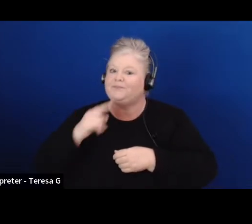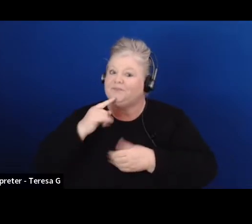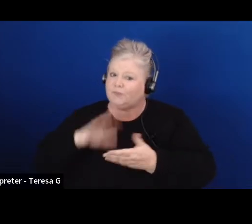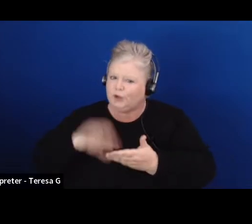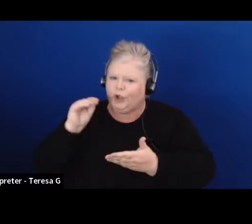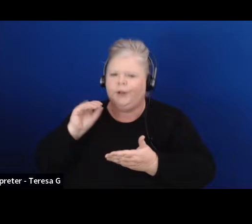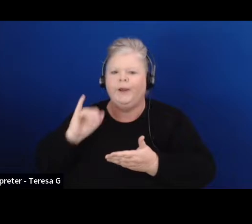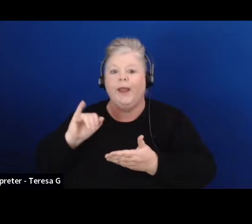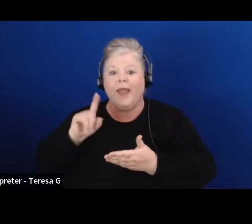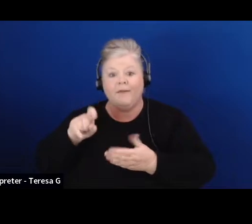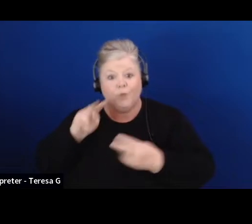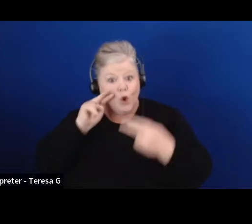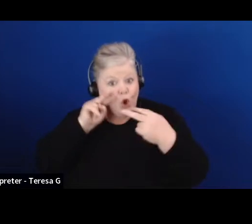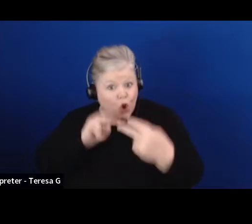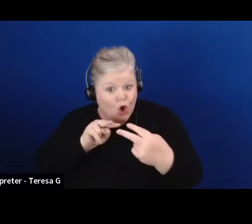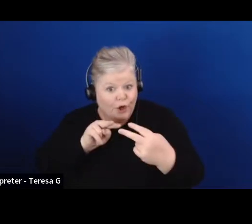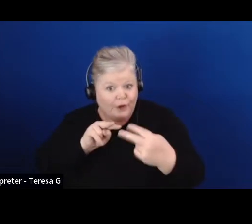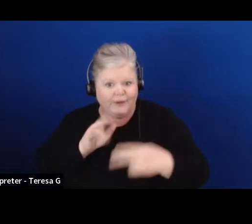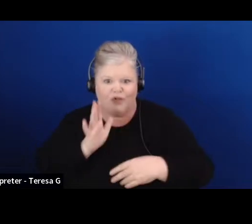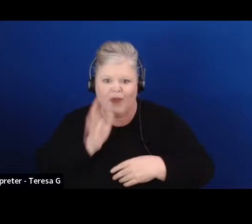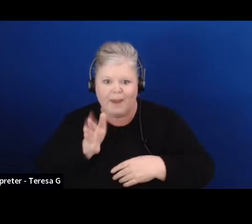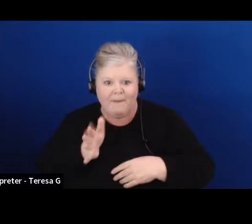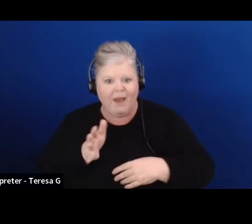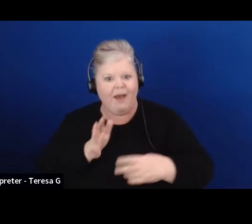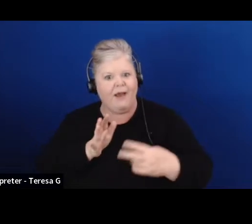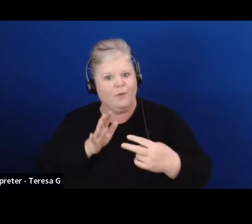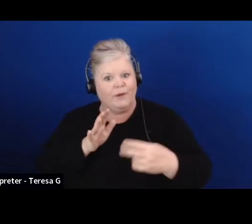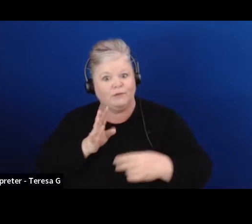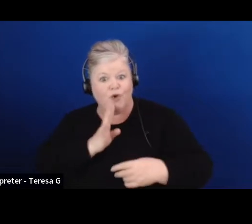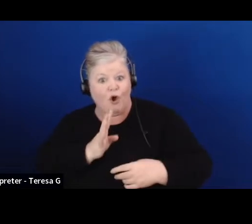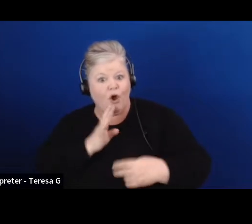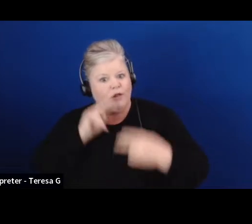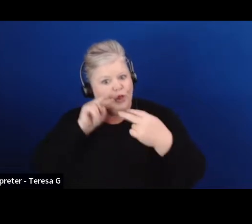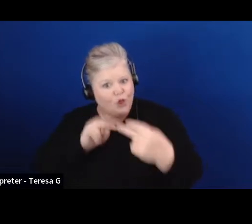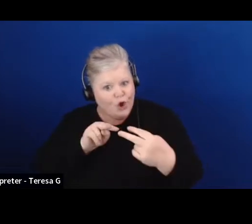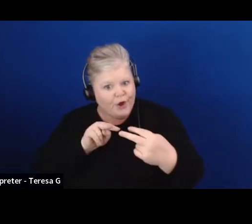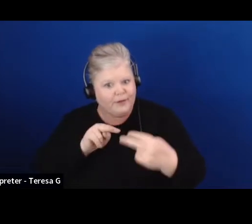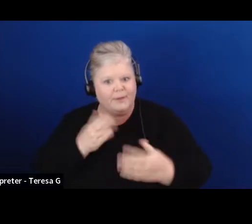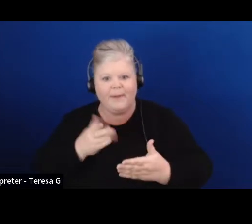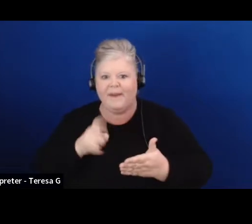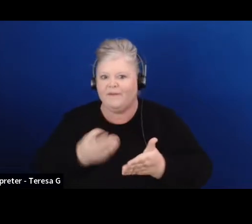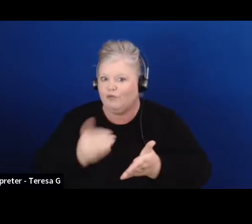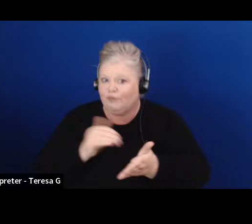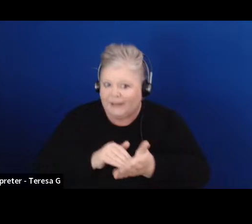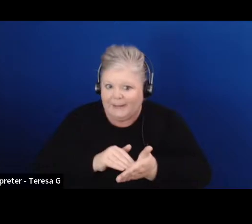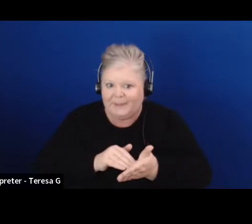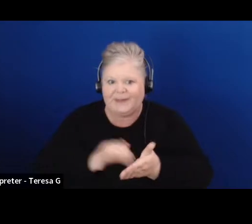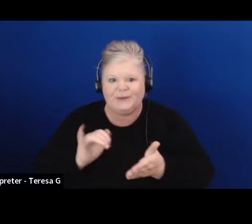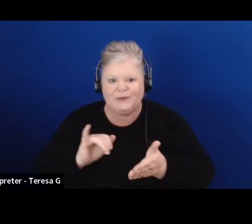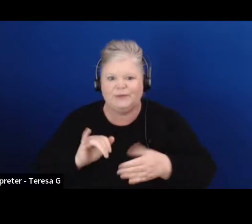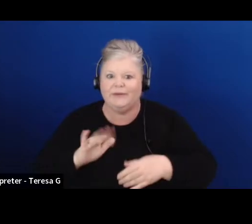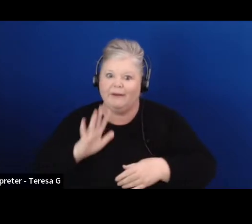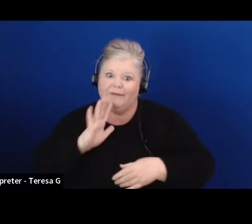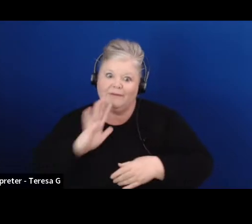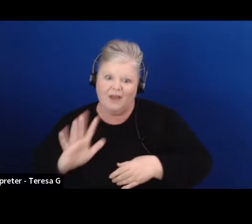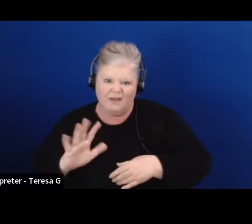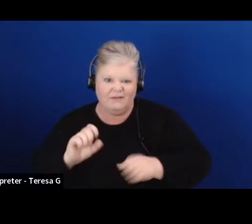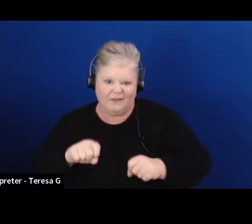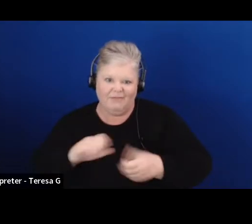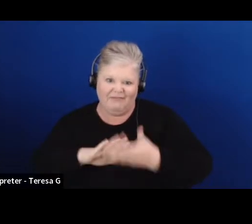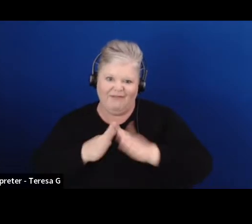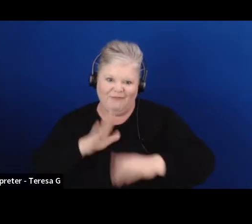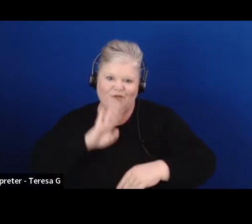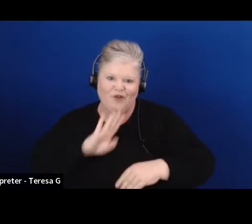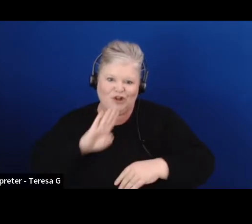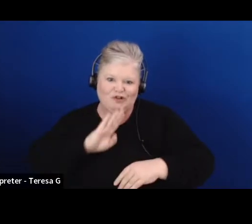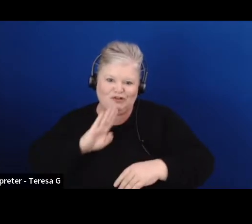to speak, that you might have to repeat something. And of course, 5-year-olds can get very frustrated with